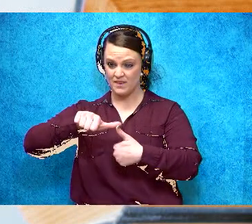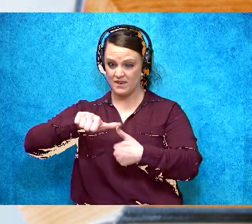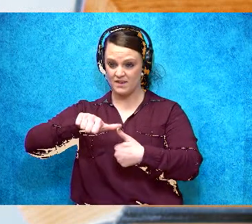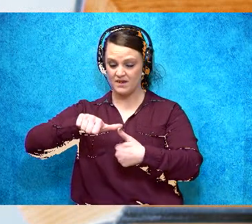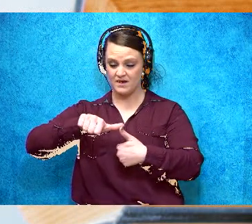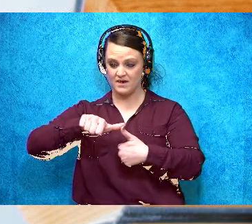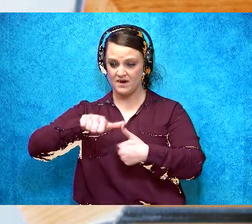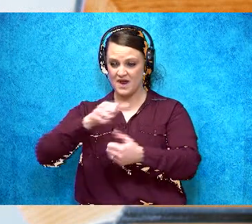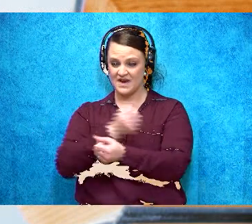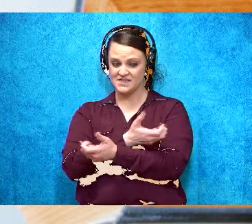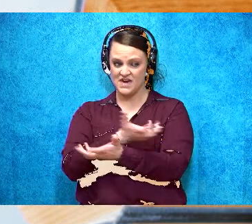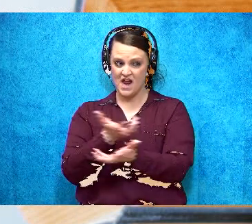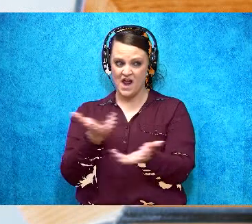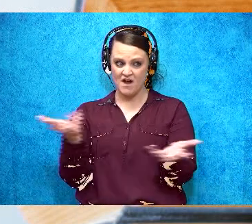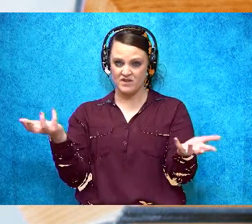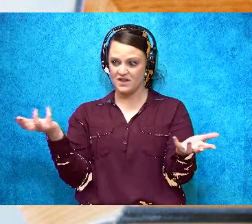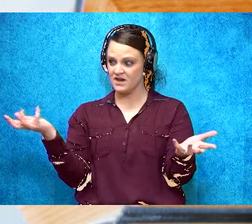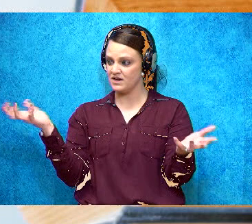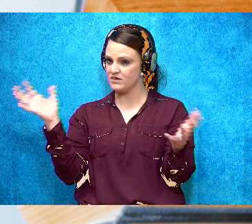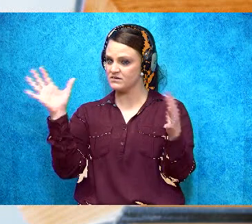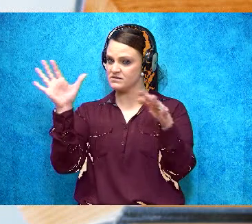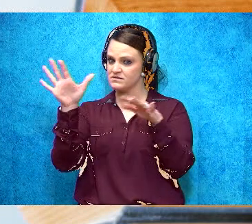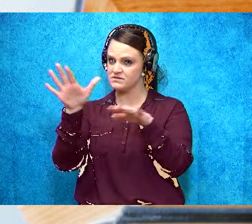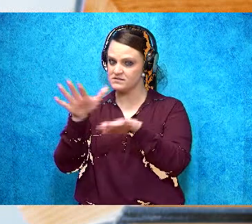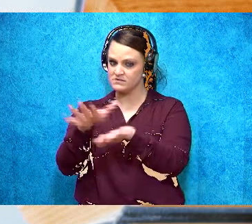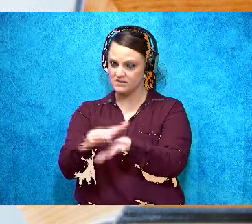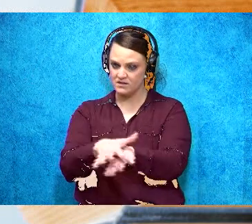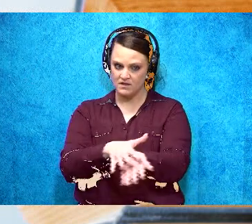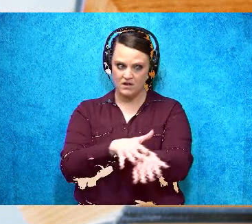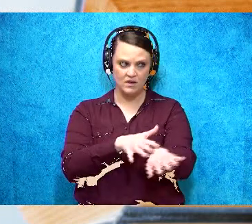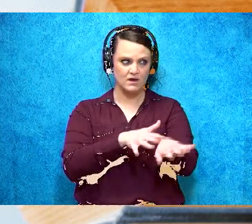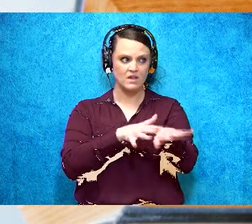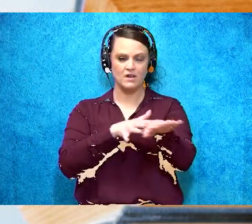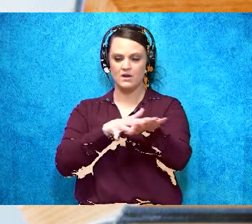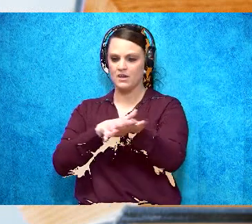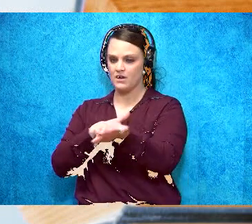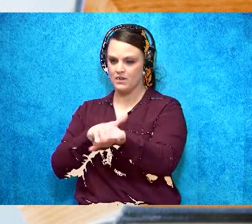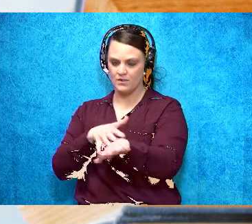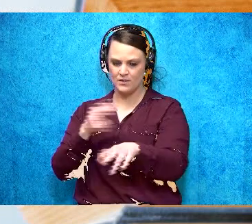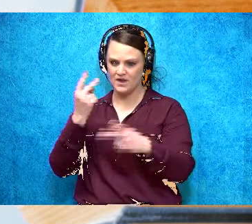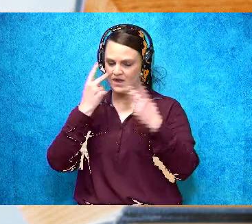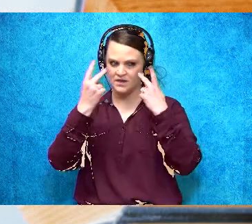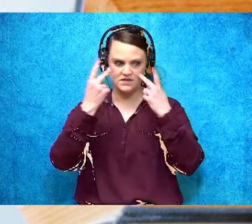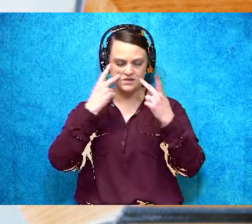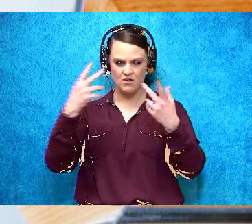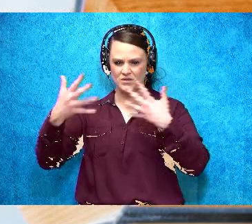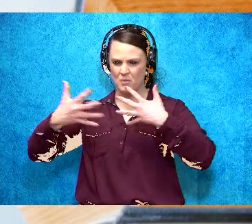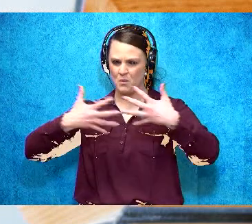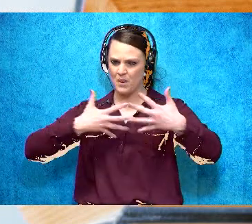then everything seemed to slow down. He saw the